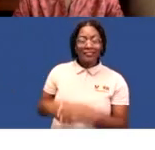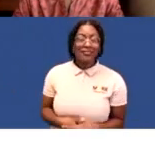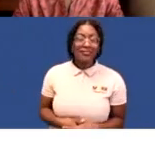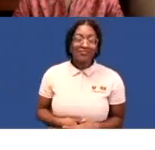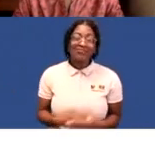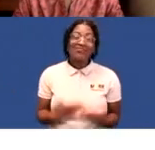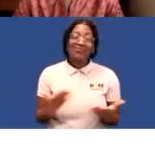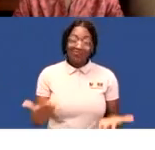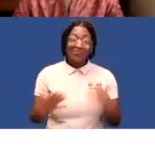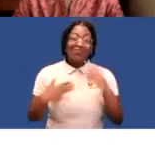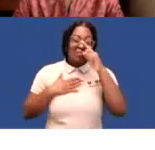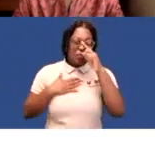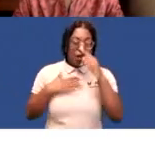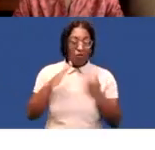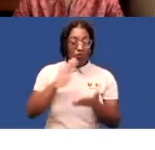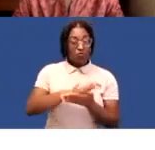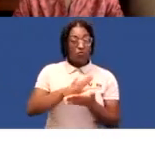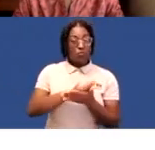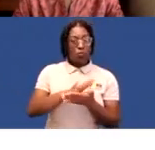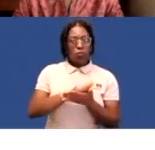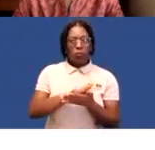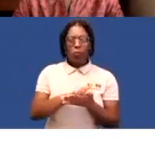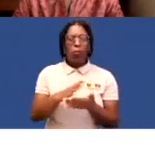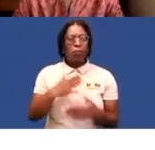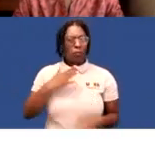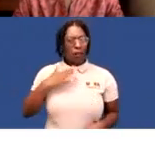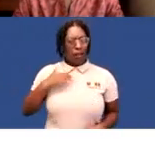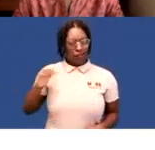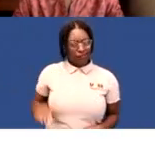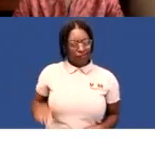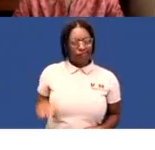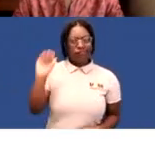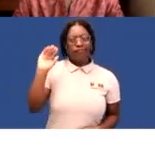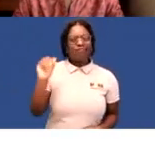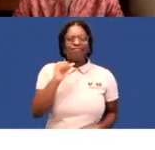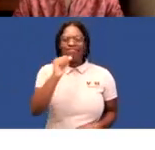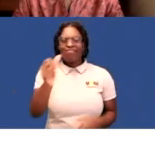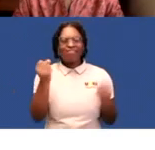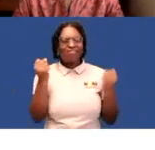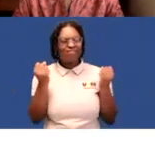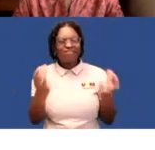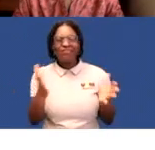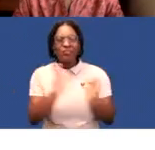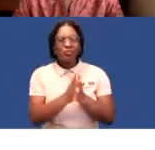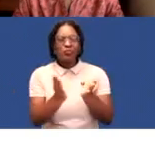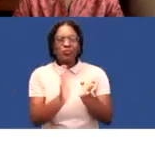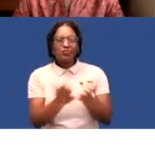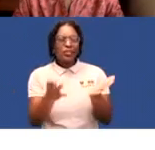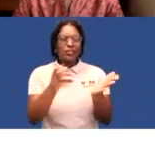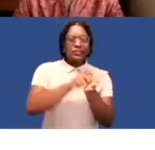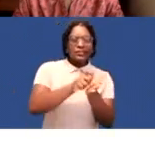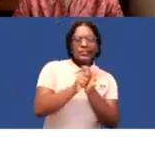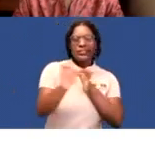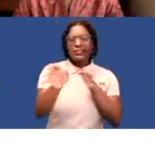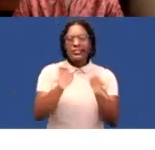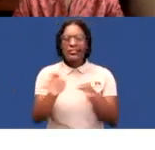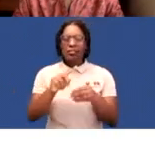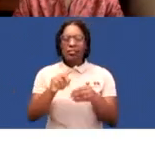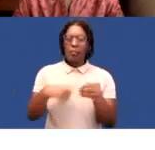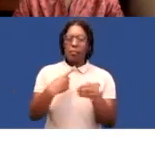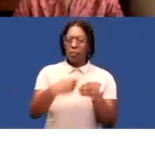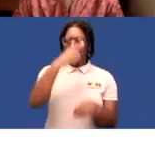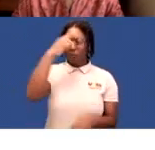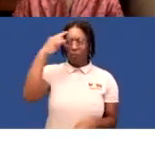that let us know who those Black people were or how they affected the way we live. I will share inventors and leaders who paved the